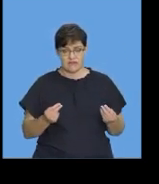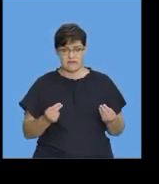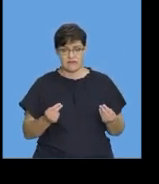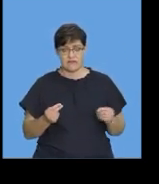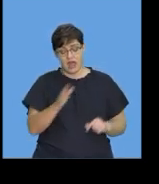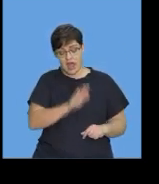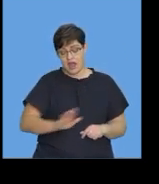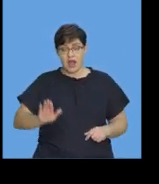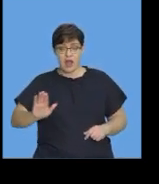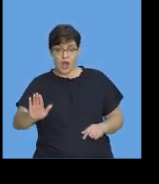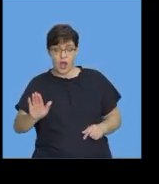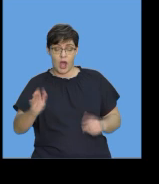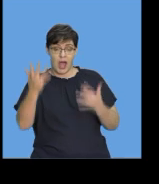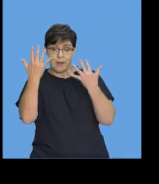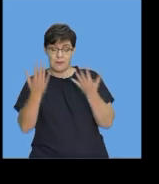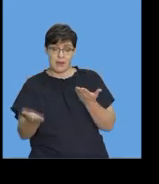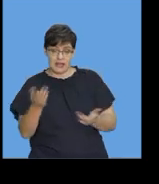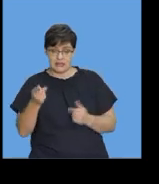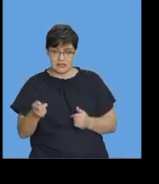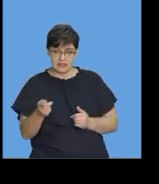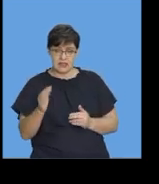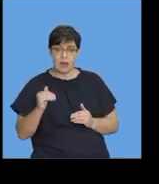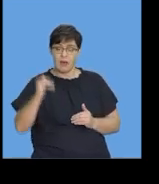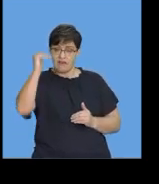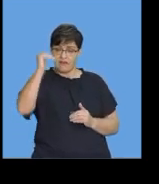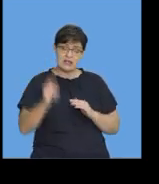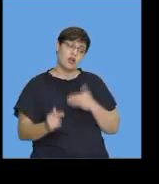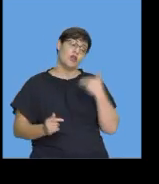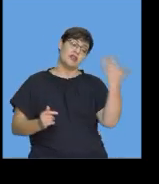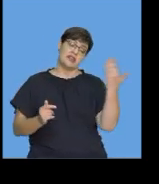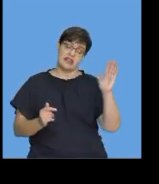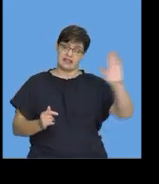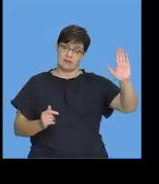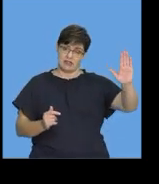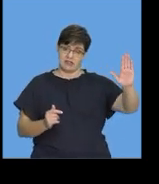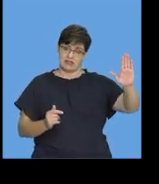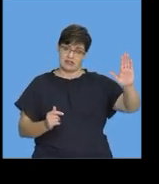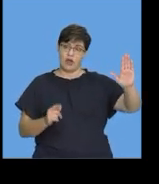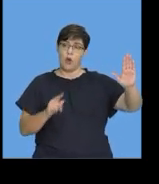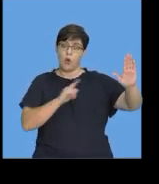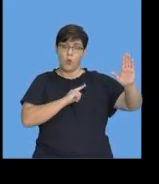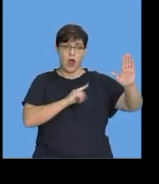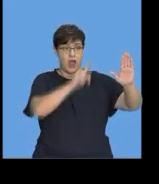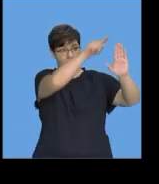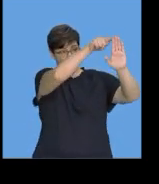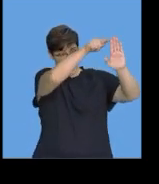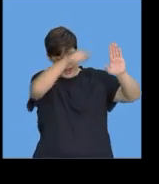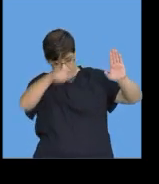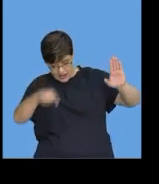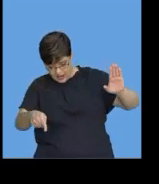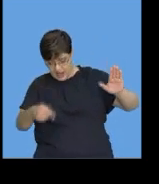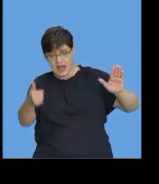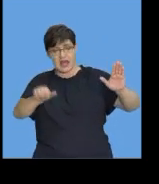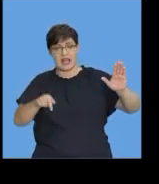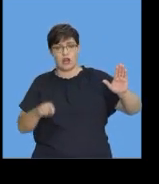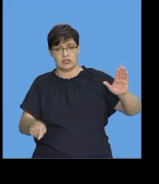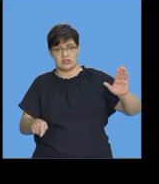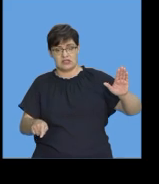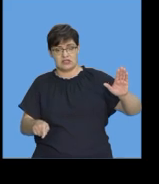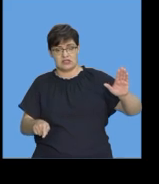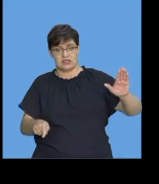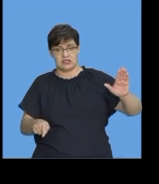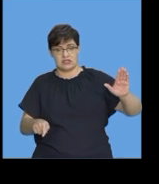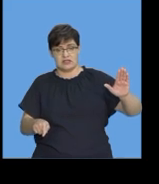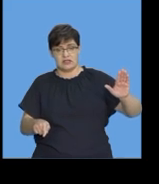credit balance, above the line it's on the debit side, because this is going to be brought down into this account on the